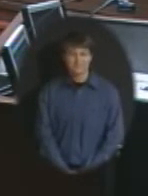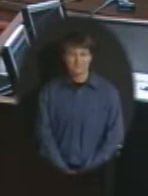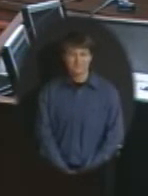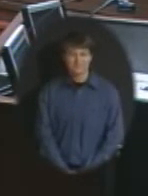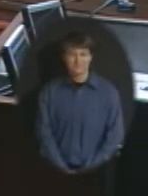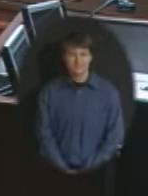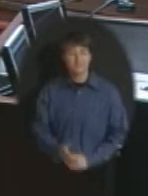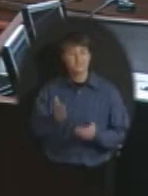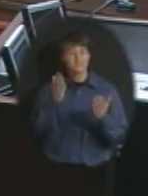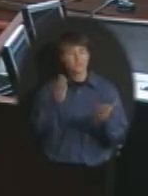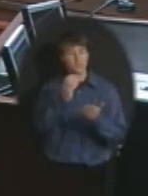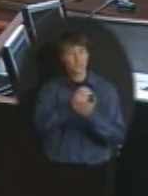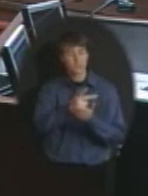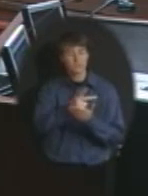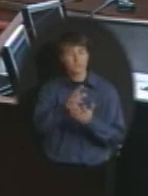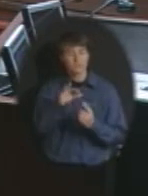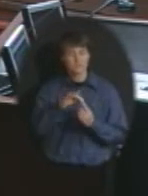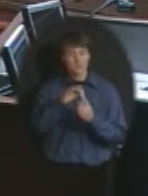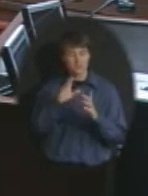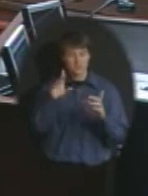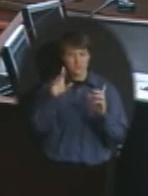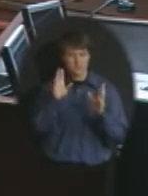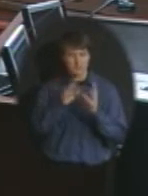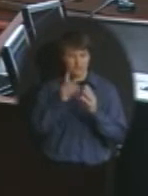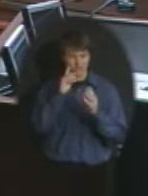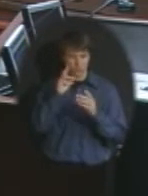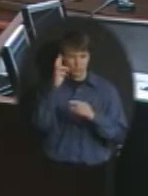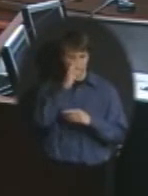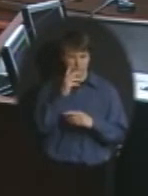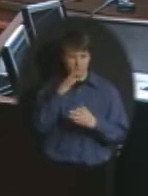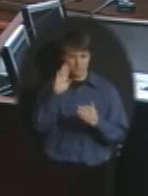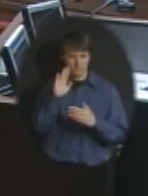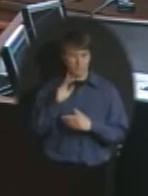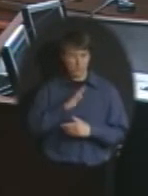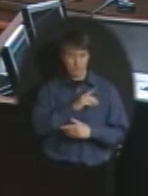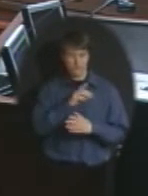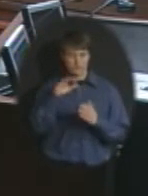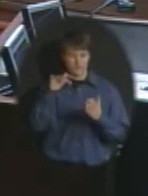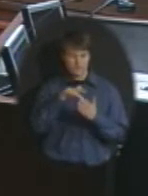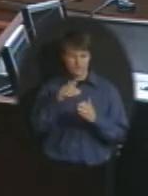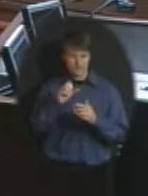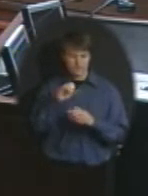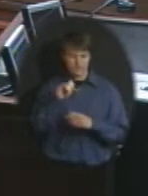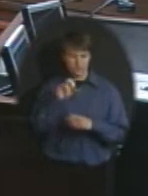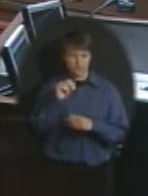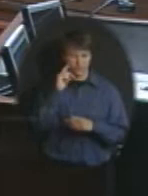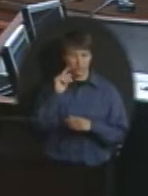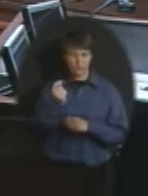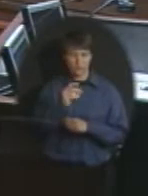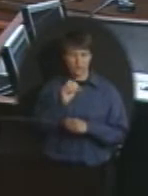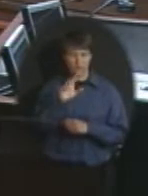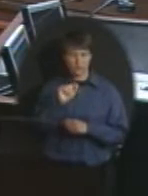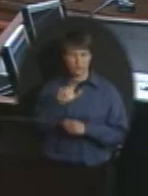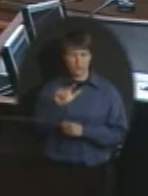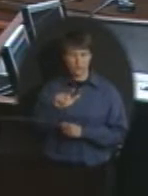I move that we approve a special meeting for the purpose of a board study session for Tuesday, October 23rd at 6